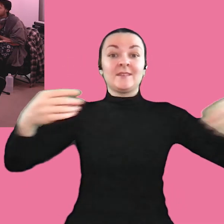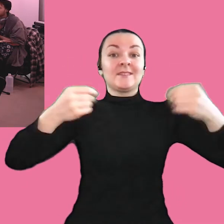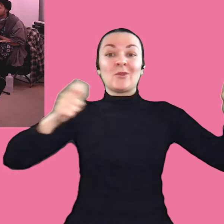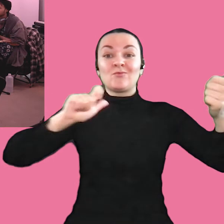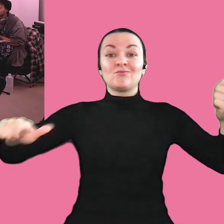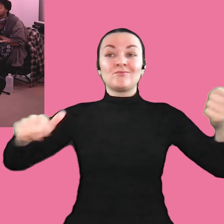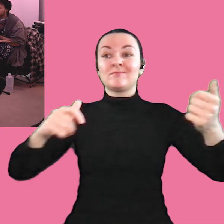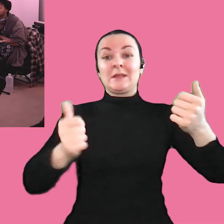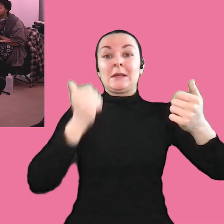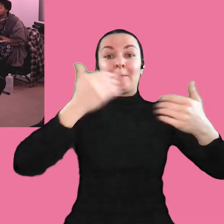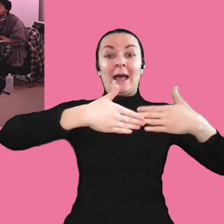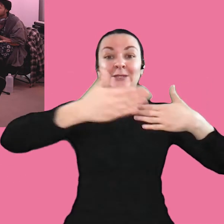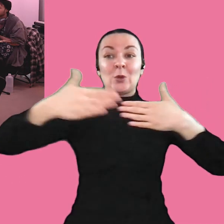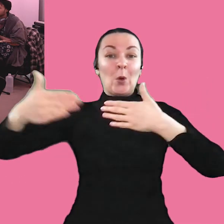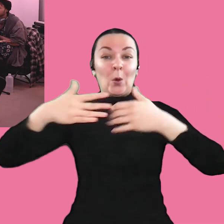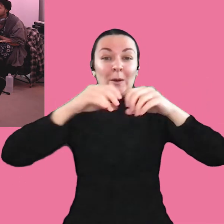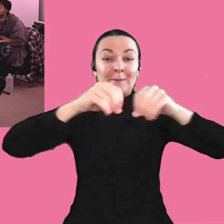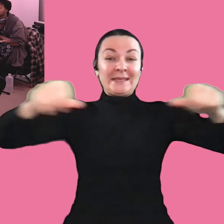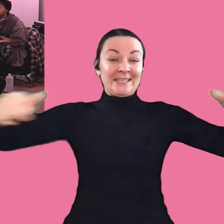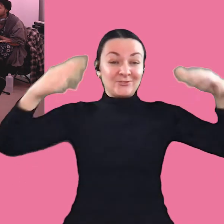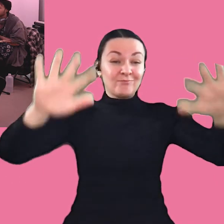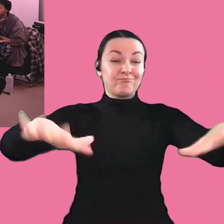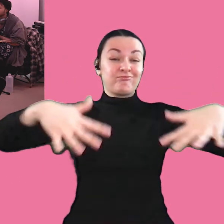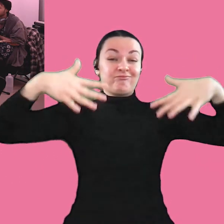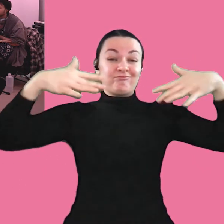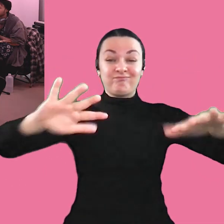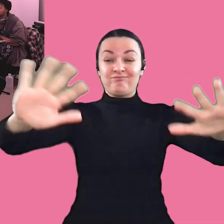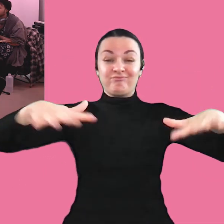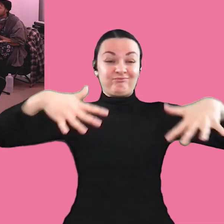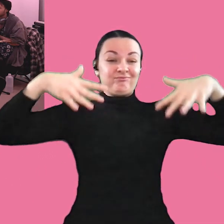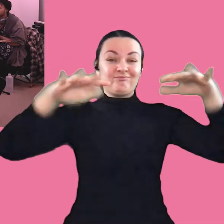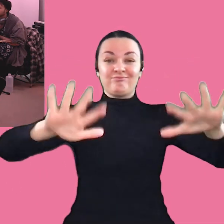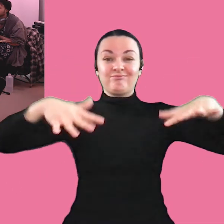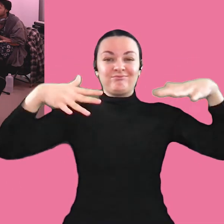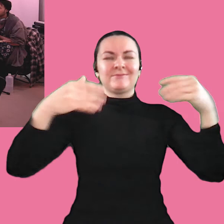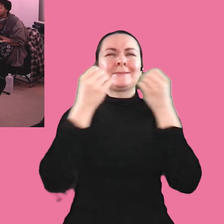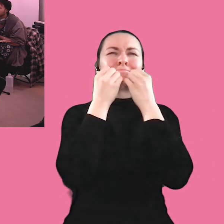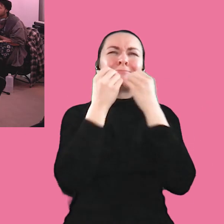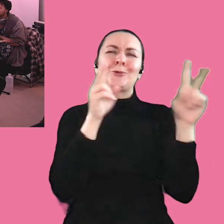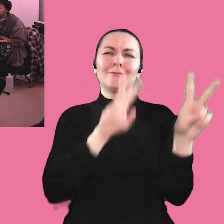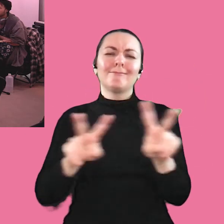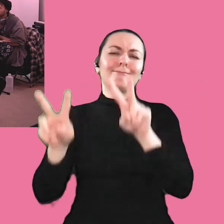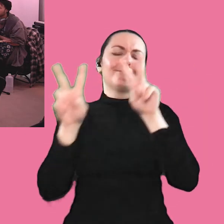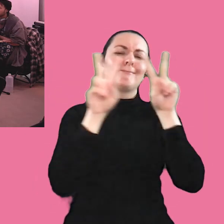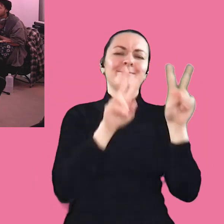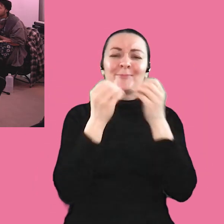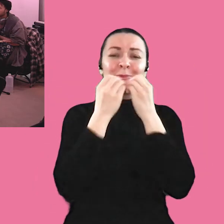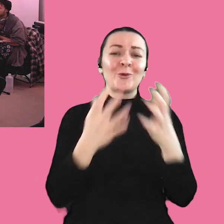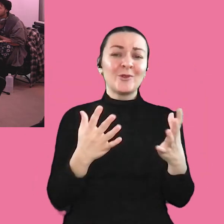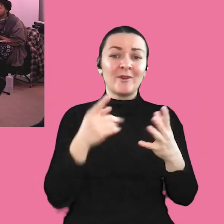that open onto the beach and the waves are right there. It's a beautiful sight, but that makes everything